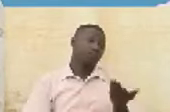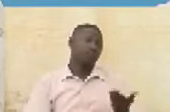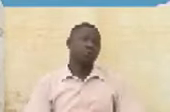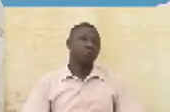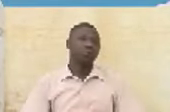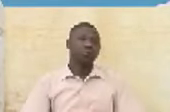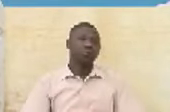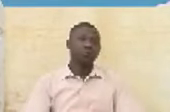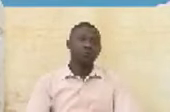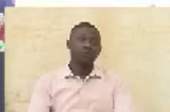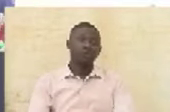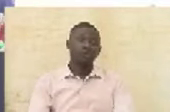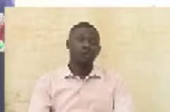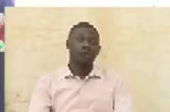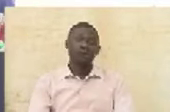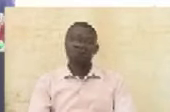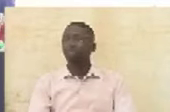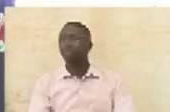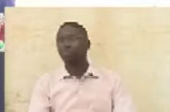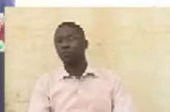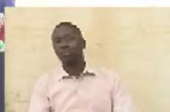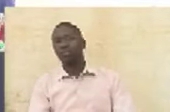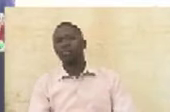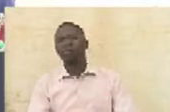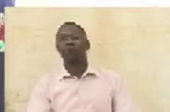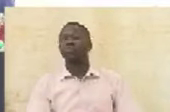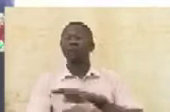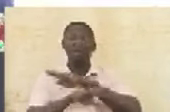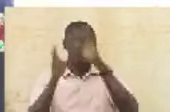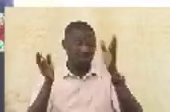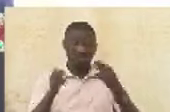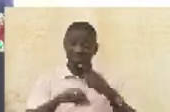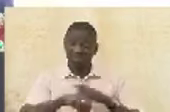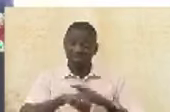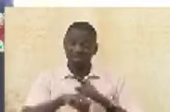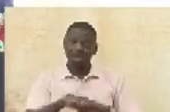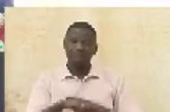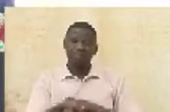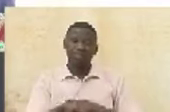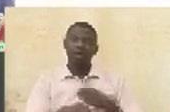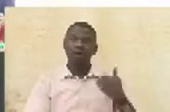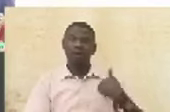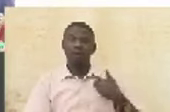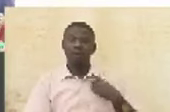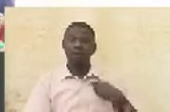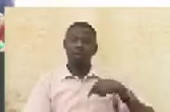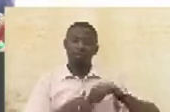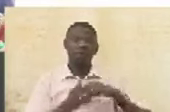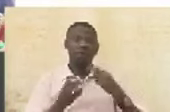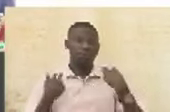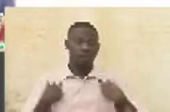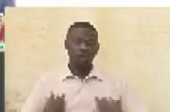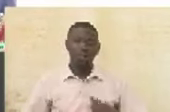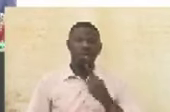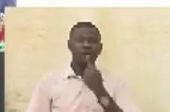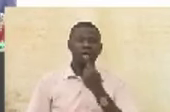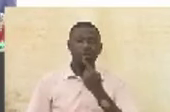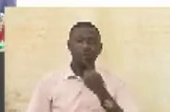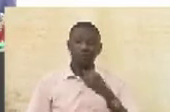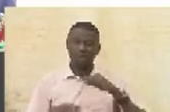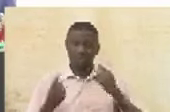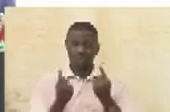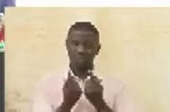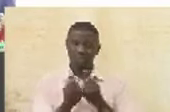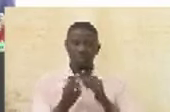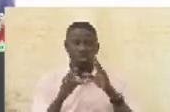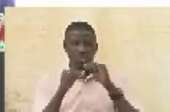Throughout this entire time, ni wicho nyin kono be ni wicho nyin be kono, did the people in red speak to you? Ni mo fewulen wulen dundal